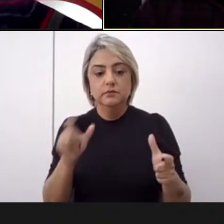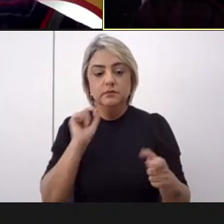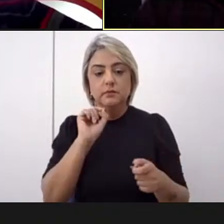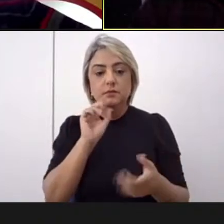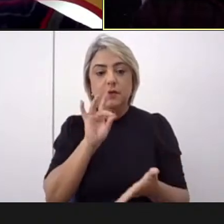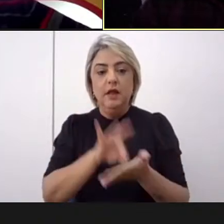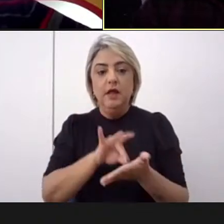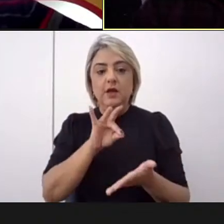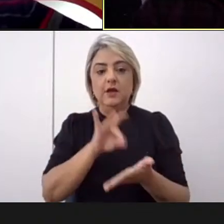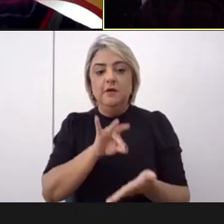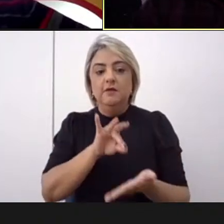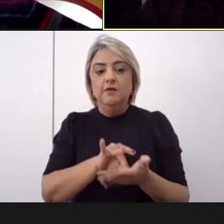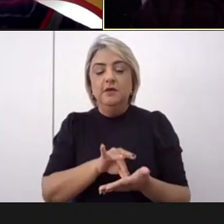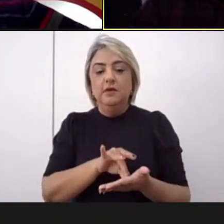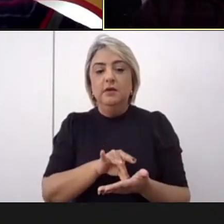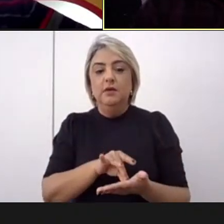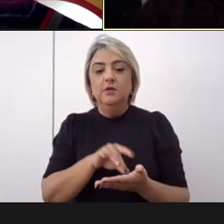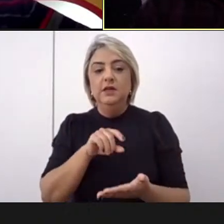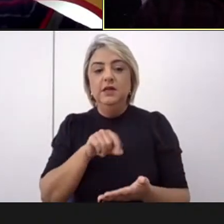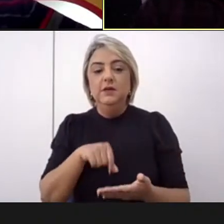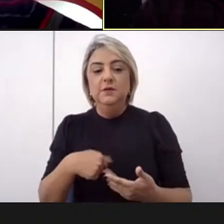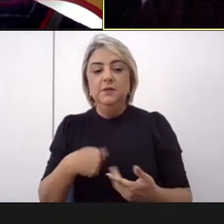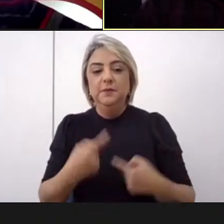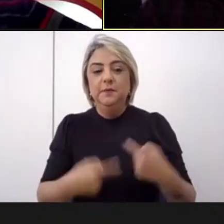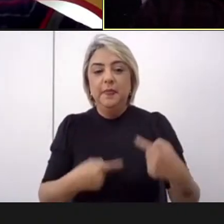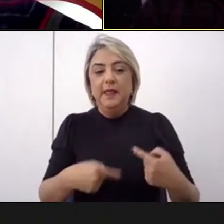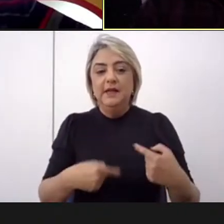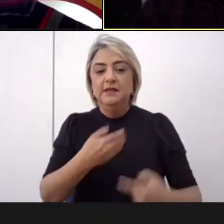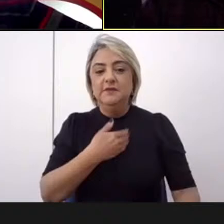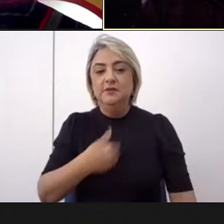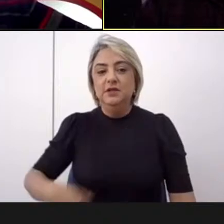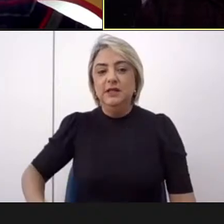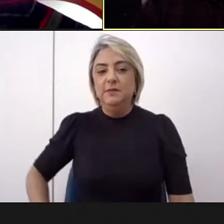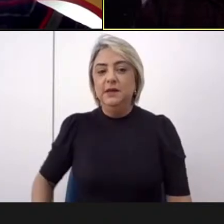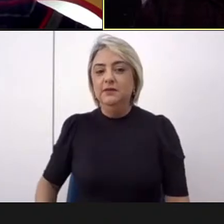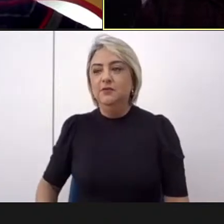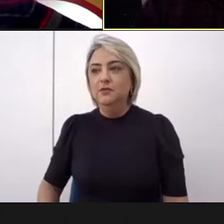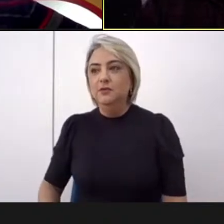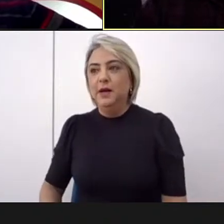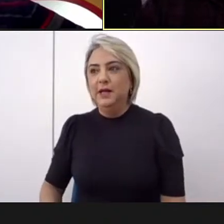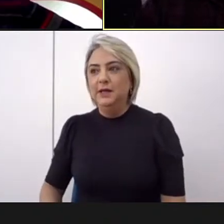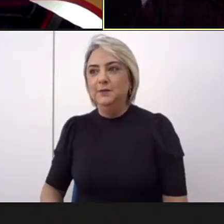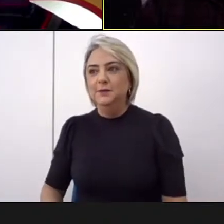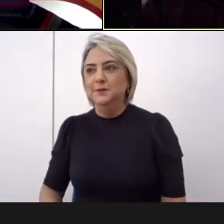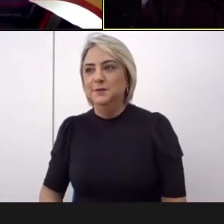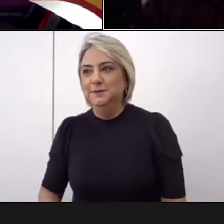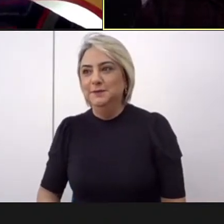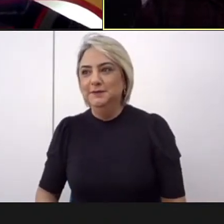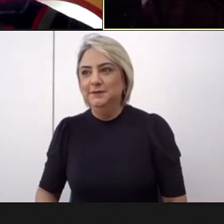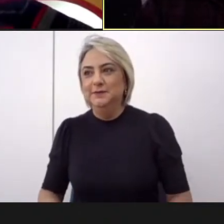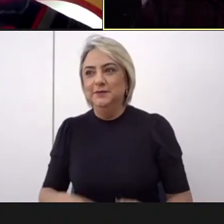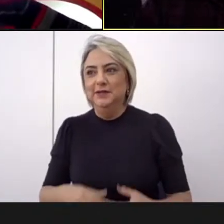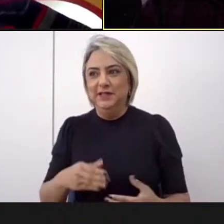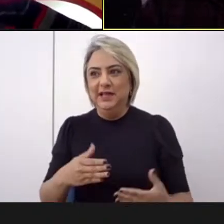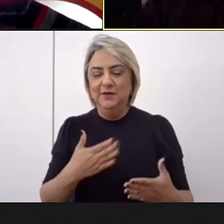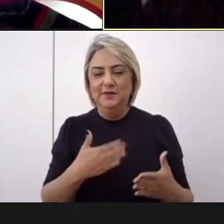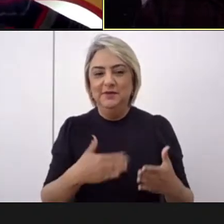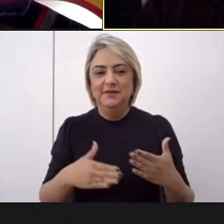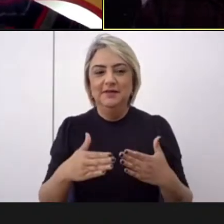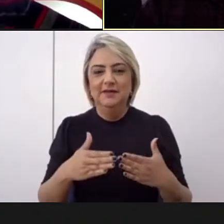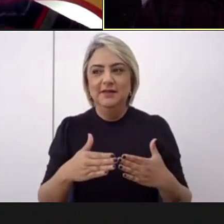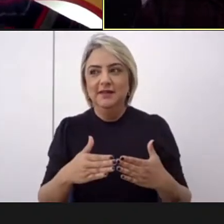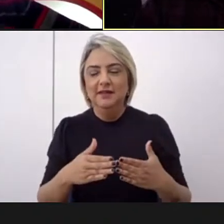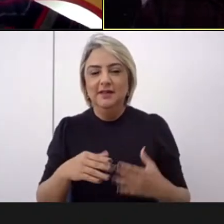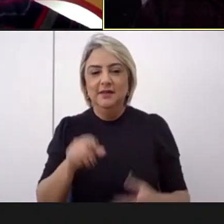judicialization of public policy by social movement has increased. Professor Thierry, do you believe that there is a change of the